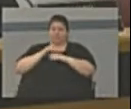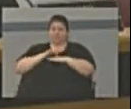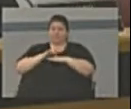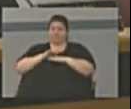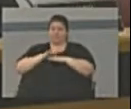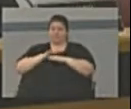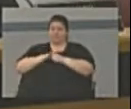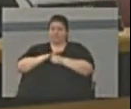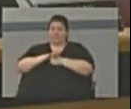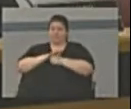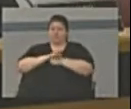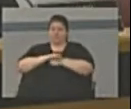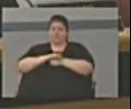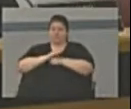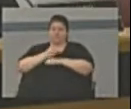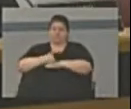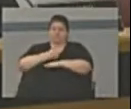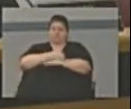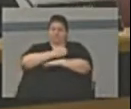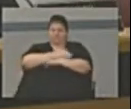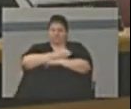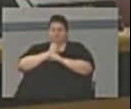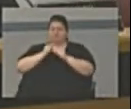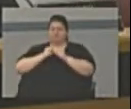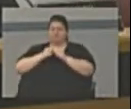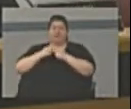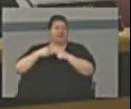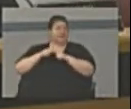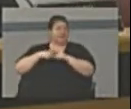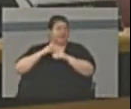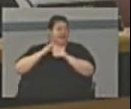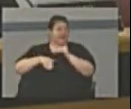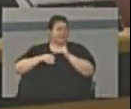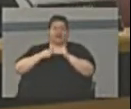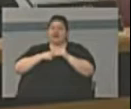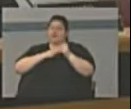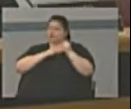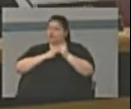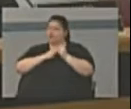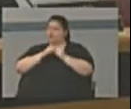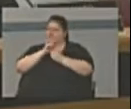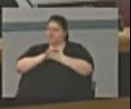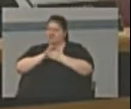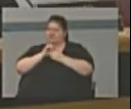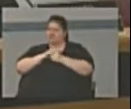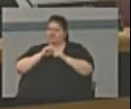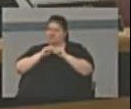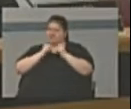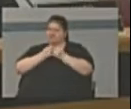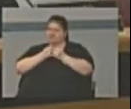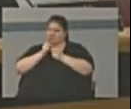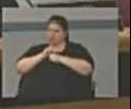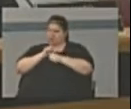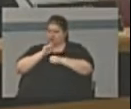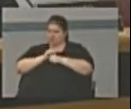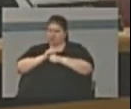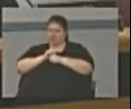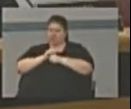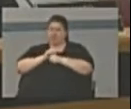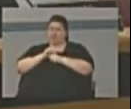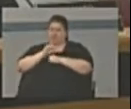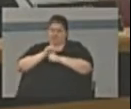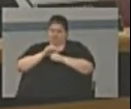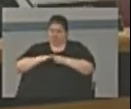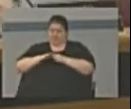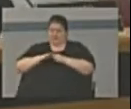what I know we can achieve. Let me end by just saying that I strongly believe in teamwork among our employees, our citizens, and our other